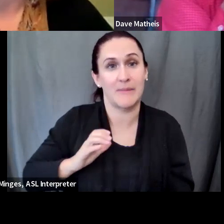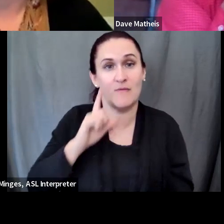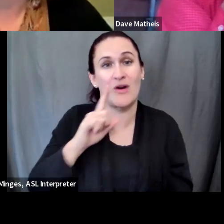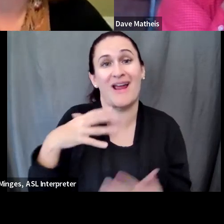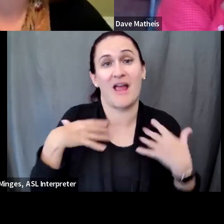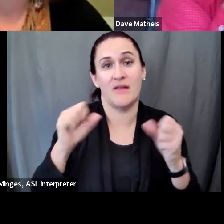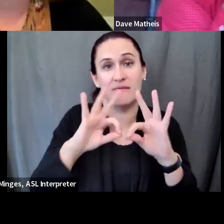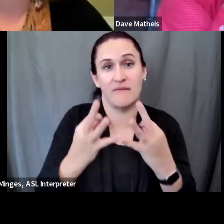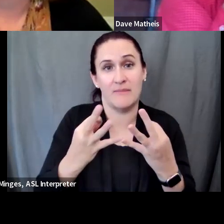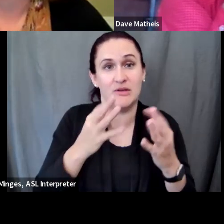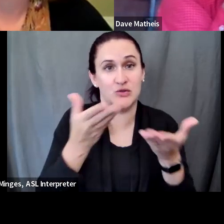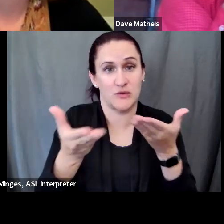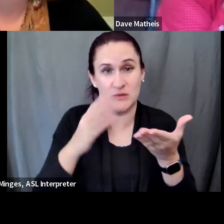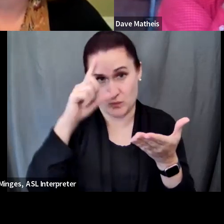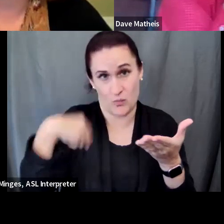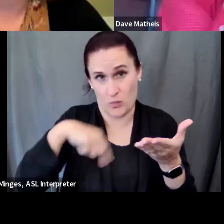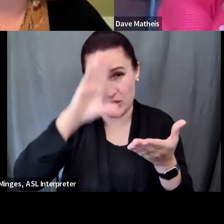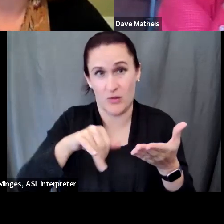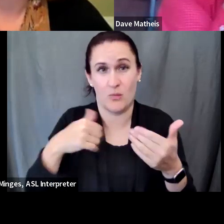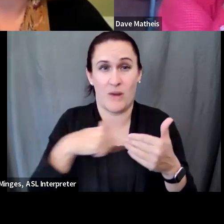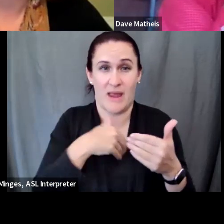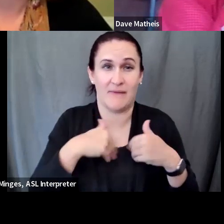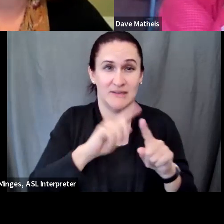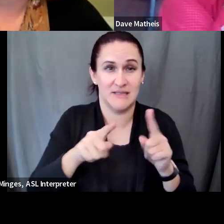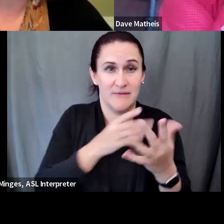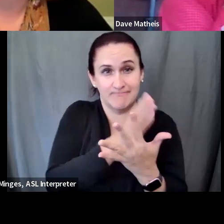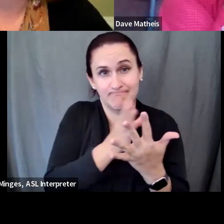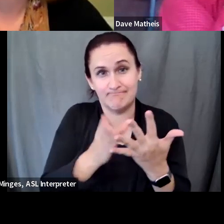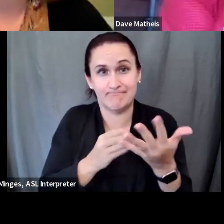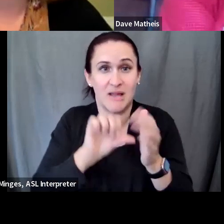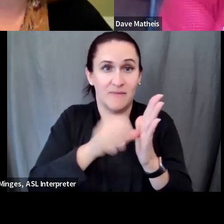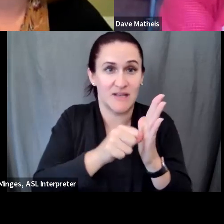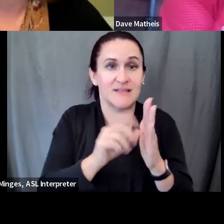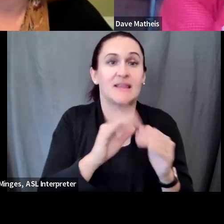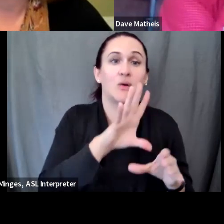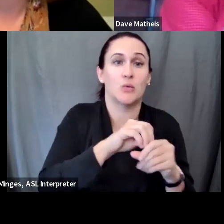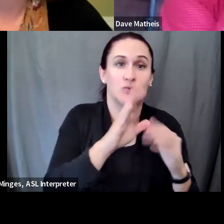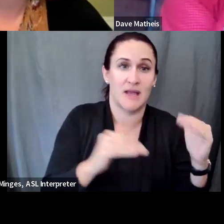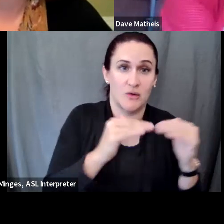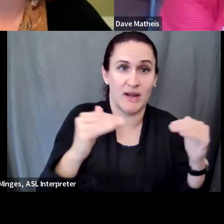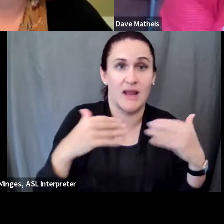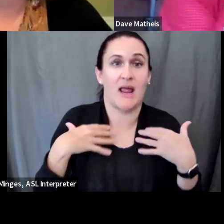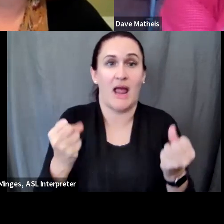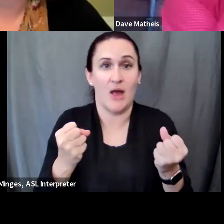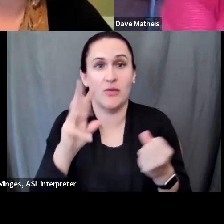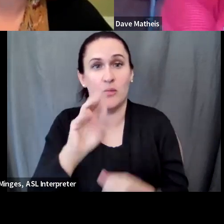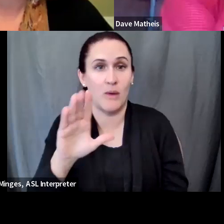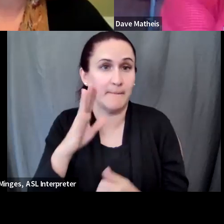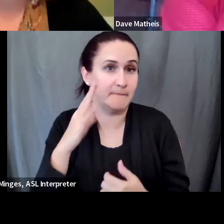have different pillars that we're emphasizing, and those include equity, health and